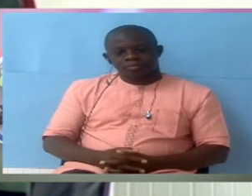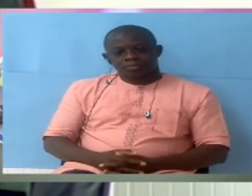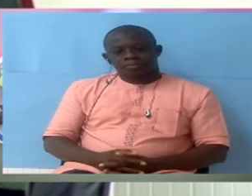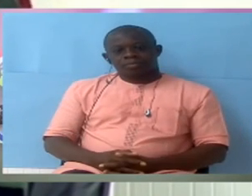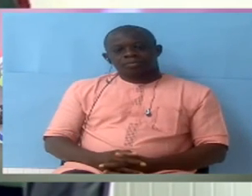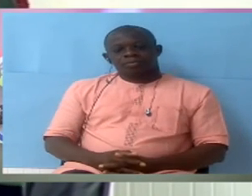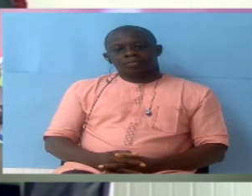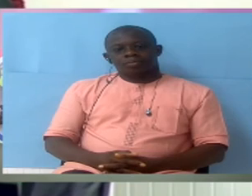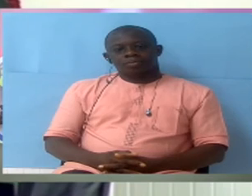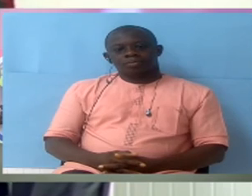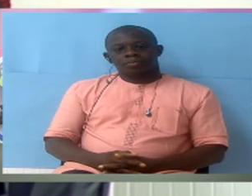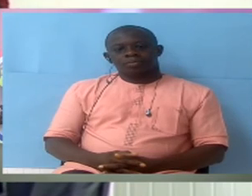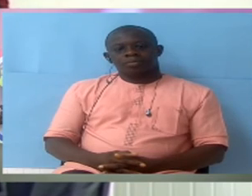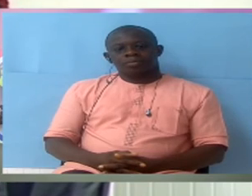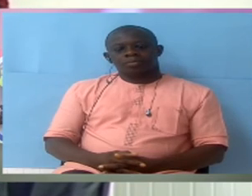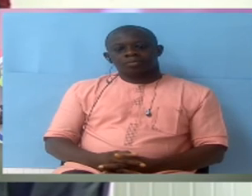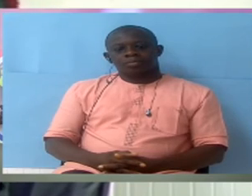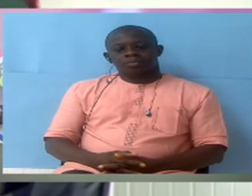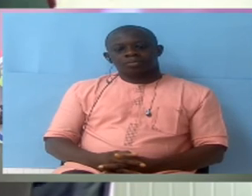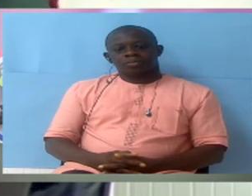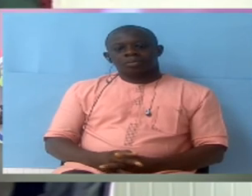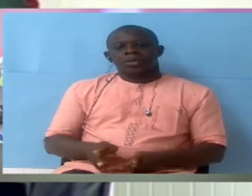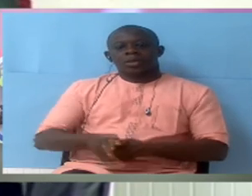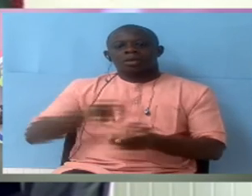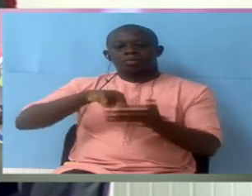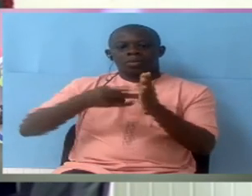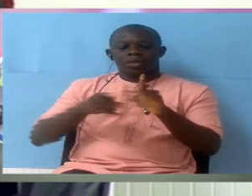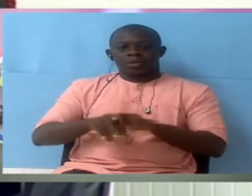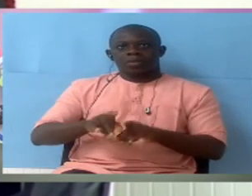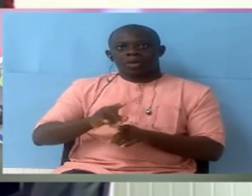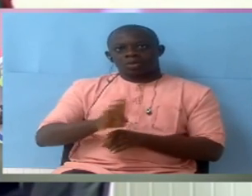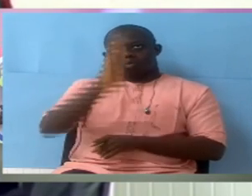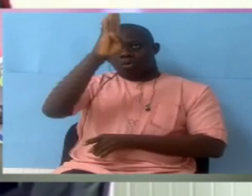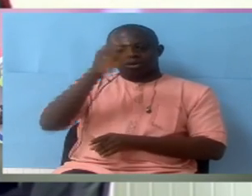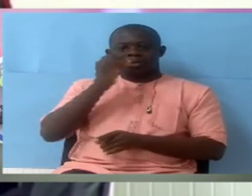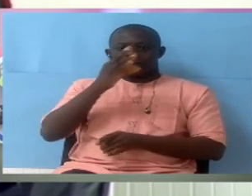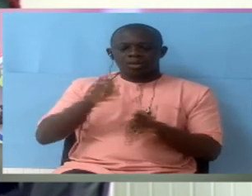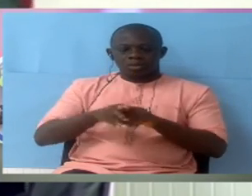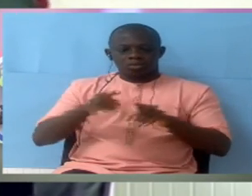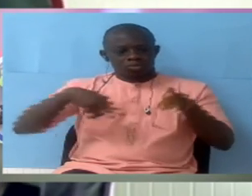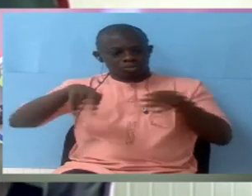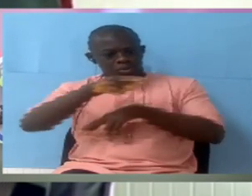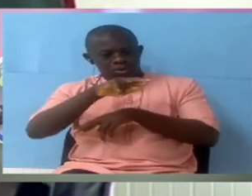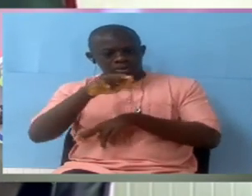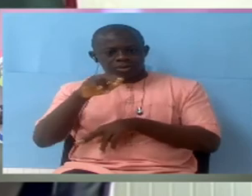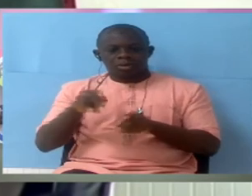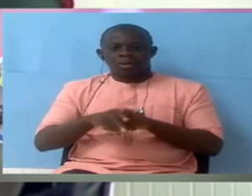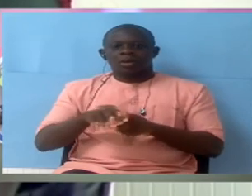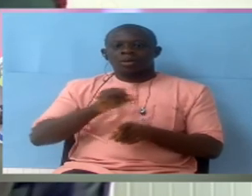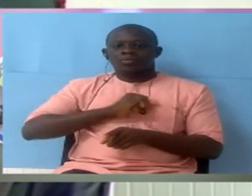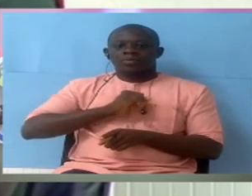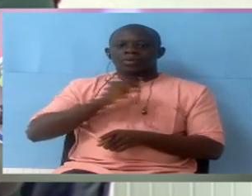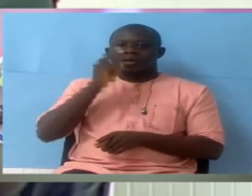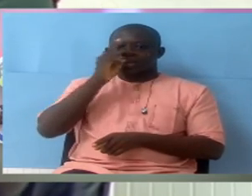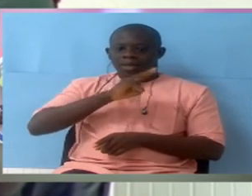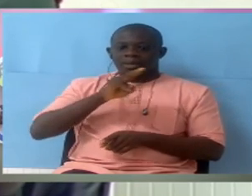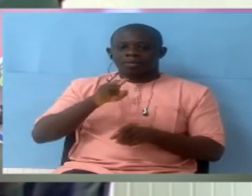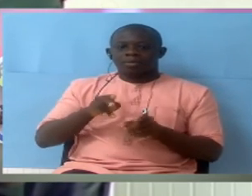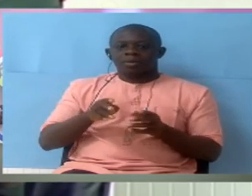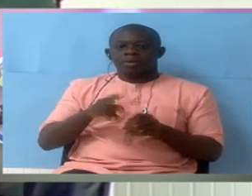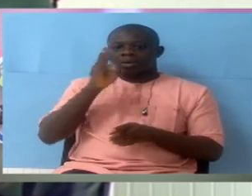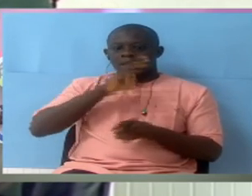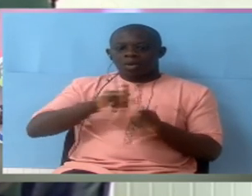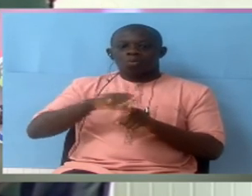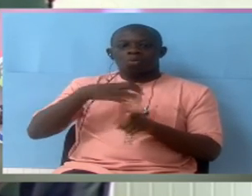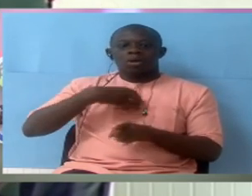seems that it's God that just tell me, turn. Melni yalla manema gestul. He was trying to stroke the rifle